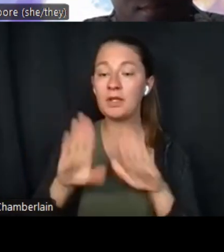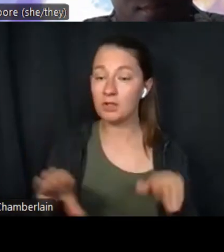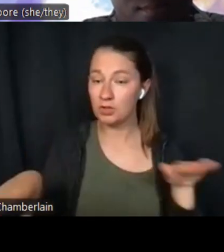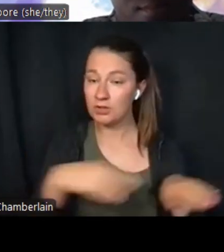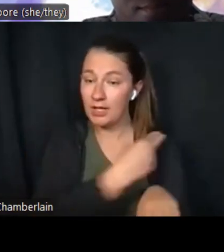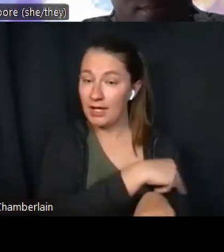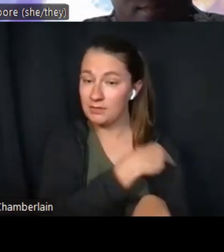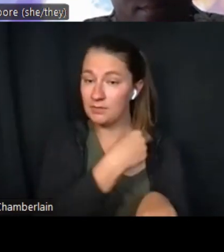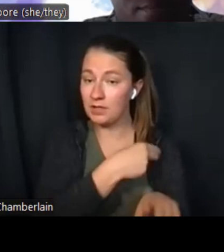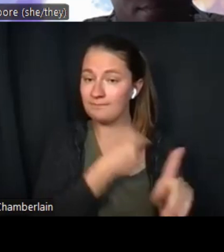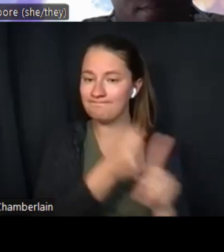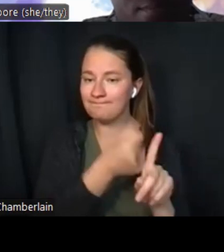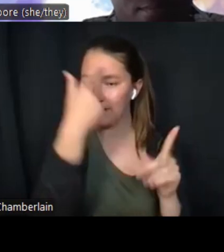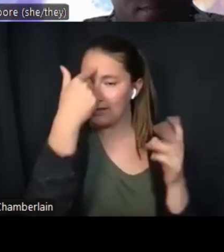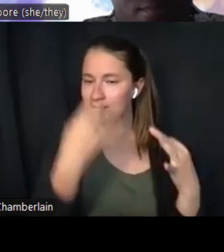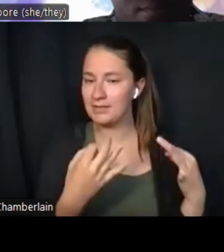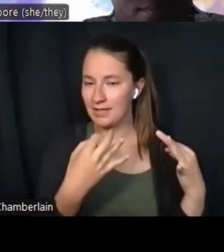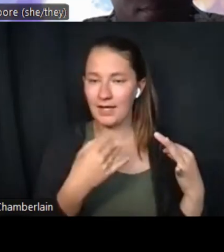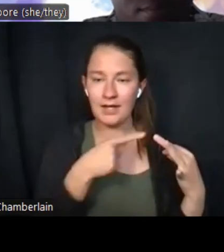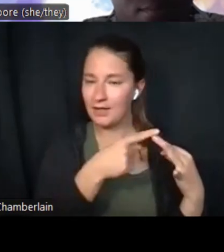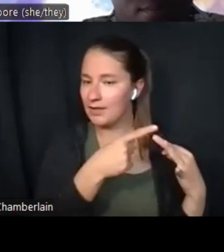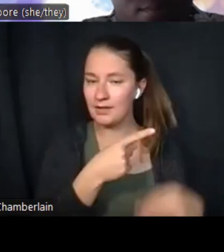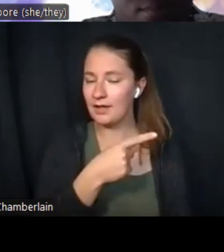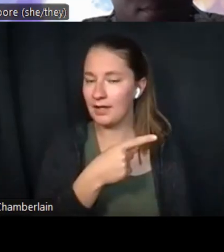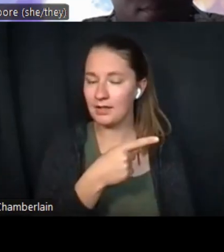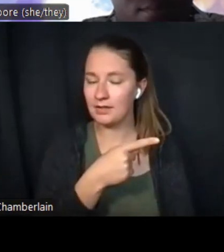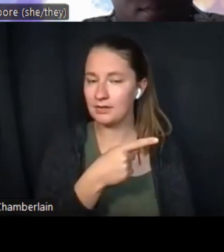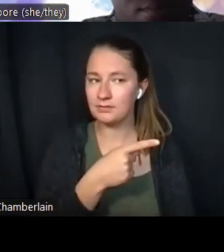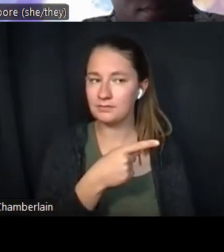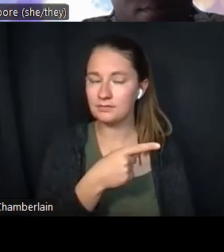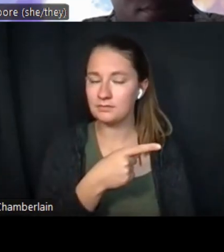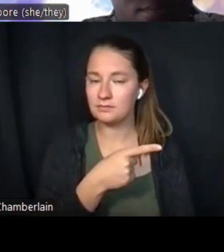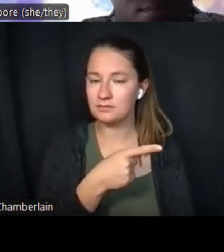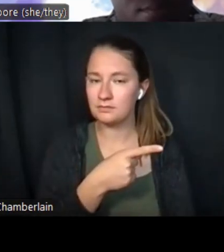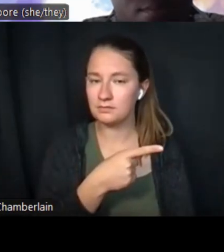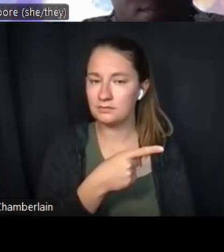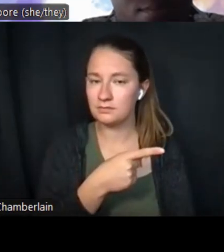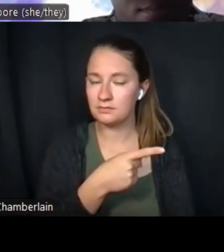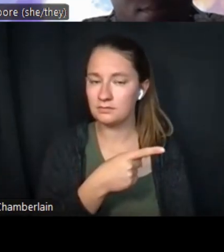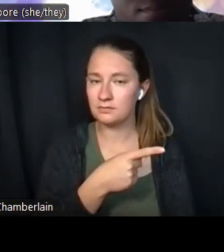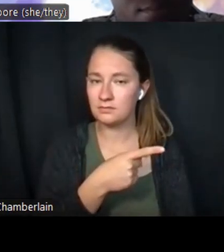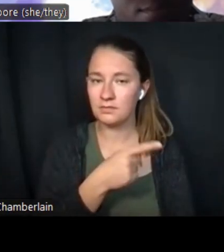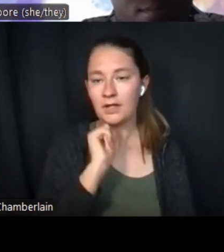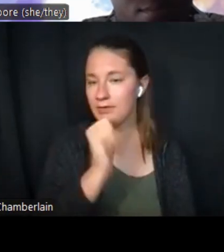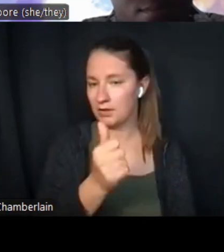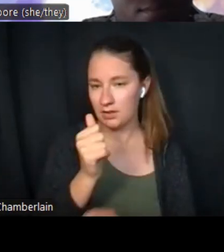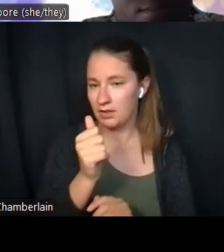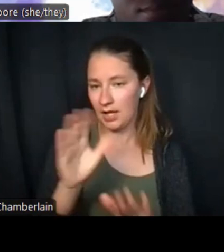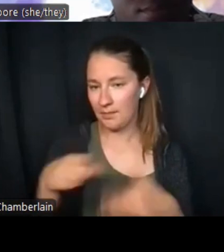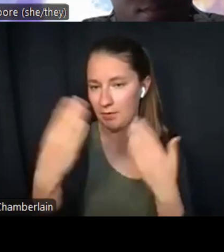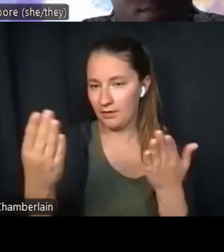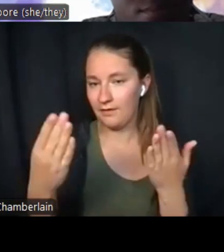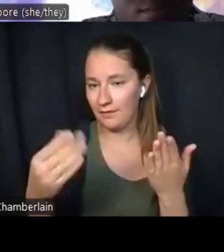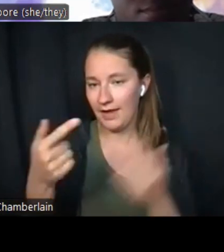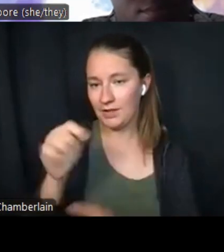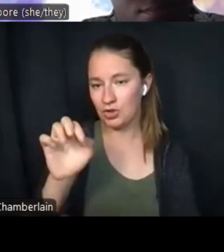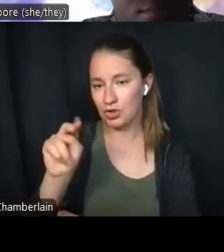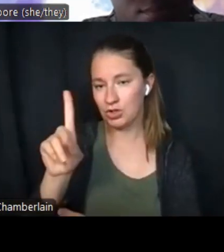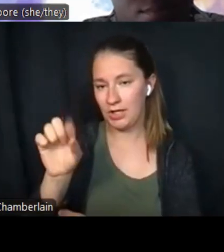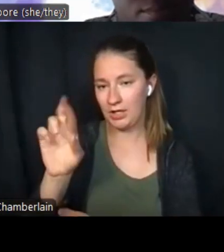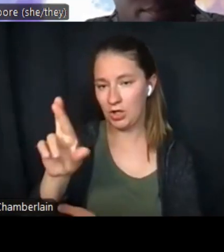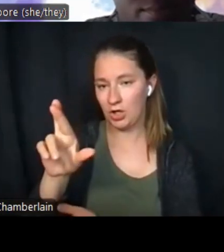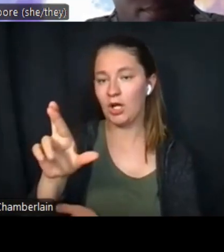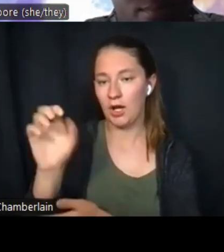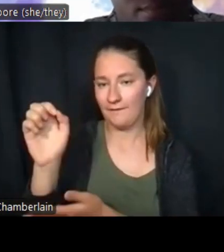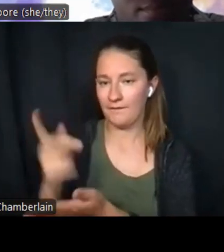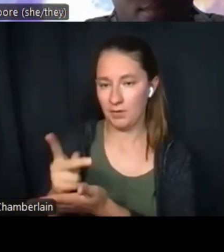the decision that they were not going to provide gender affirming surgery across the board. And it